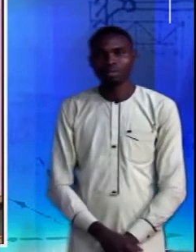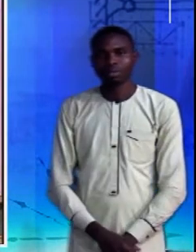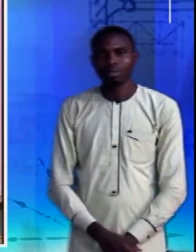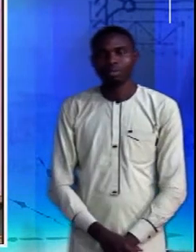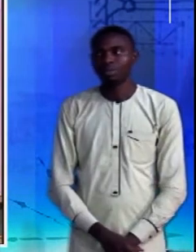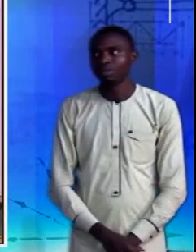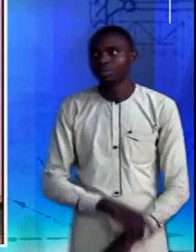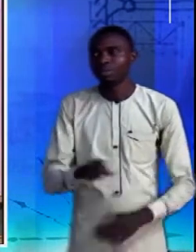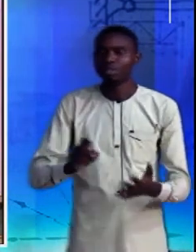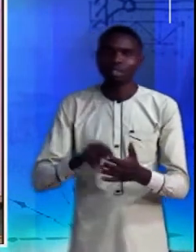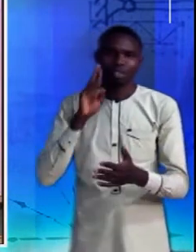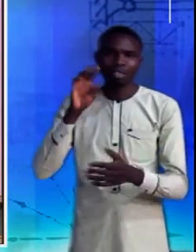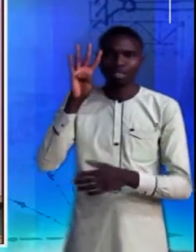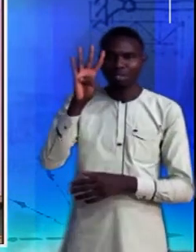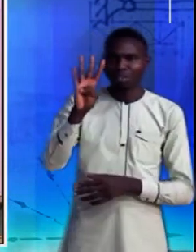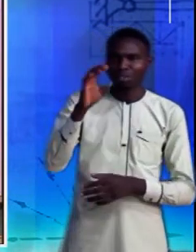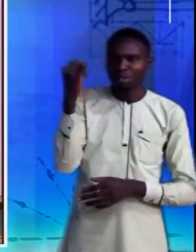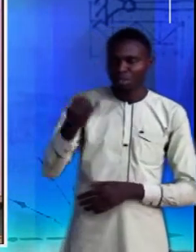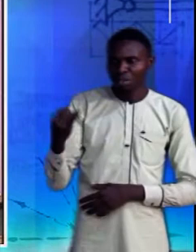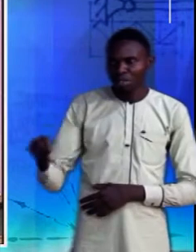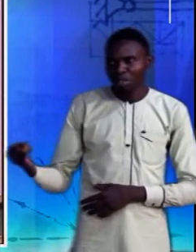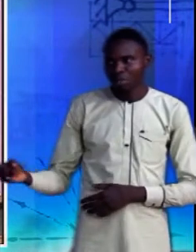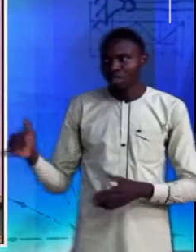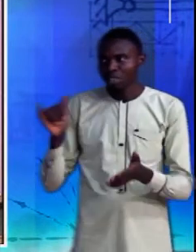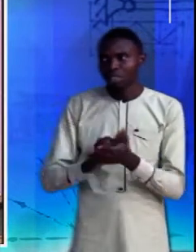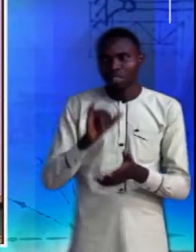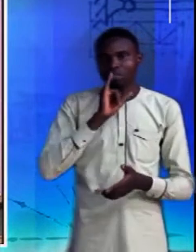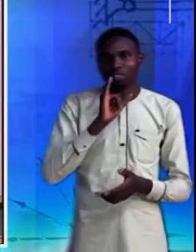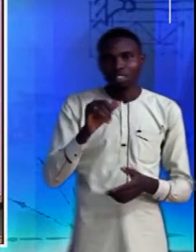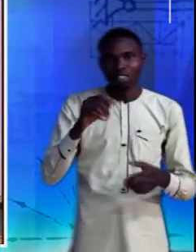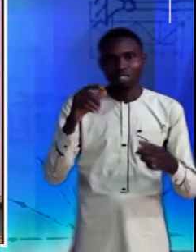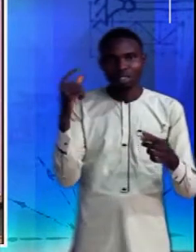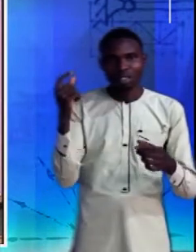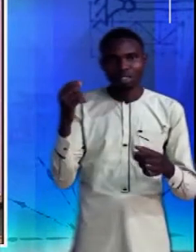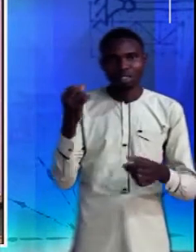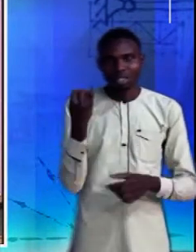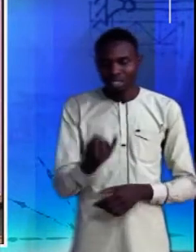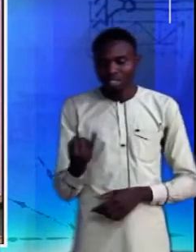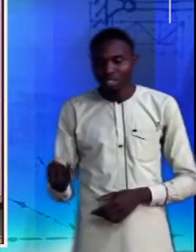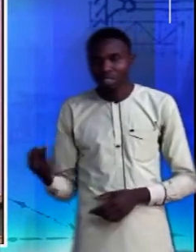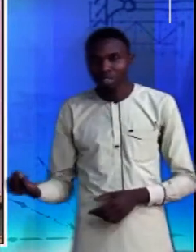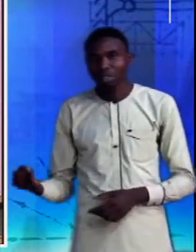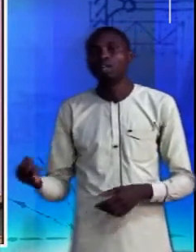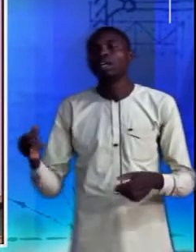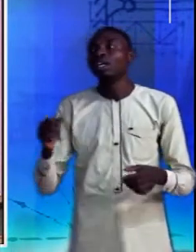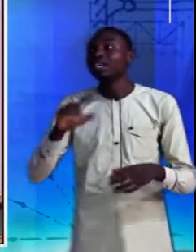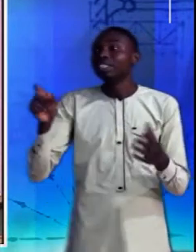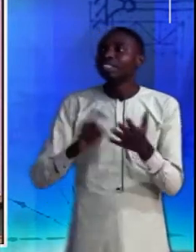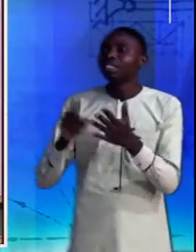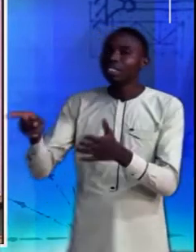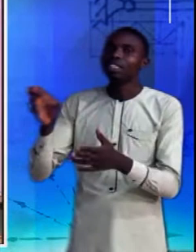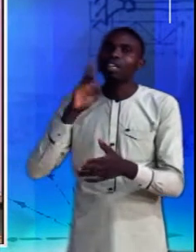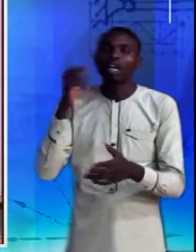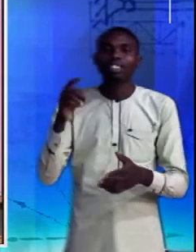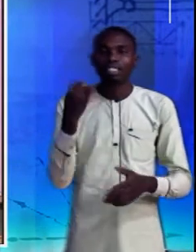century. So those are the classifications of a seconds we have. Now, let us